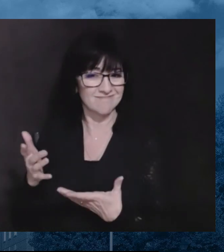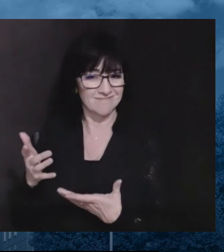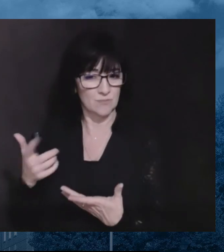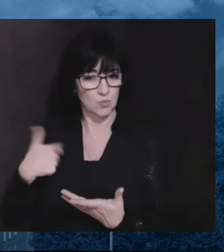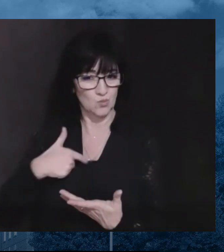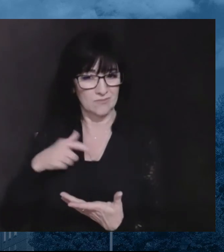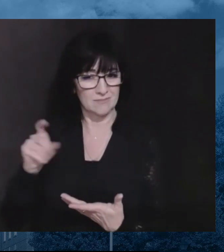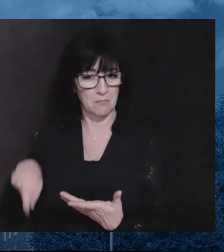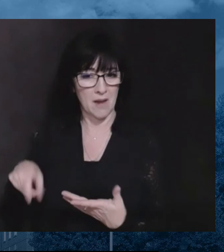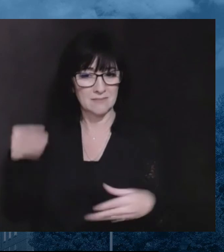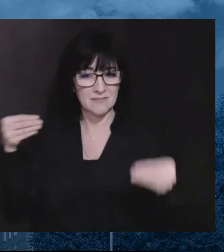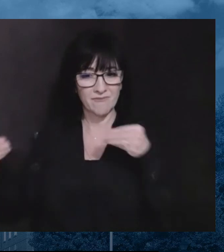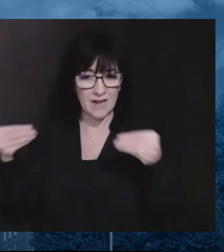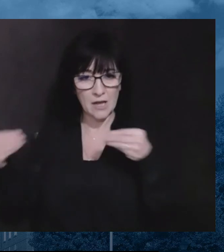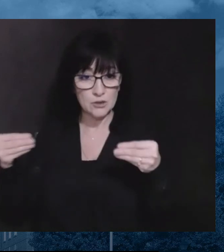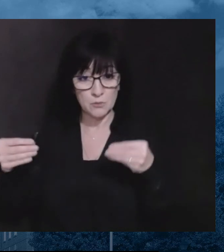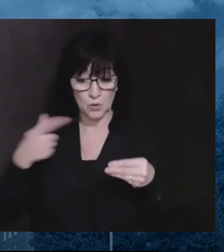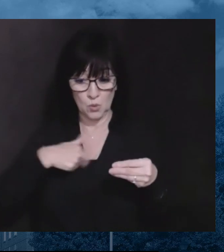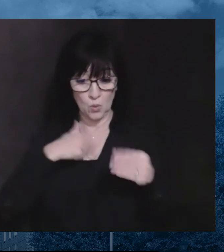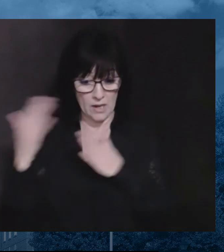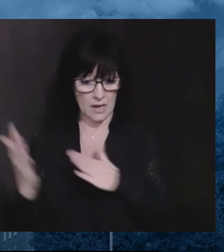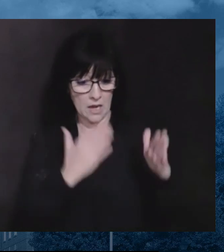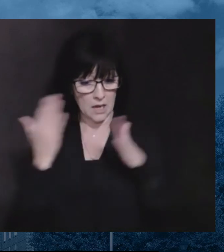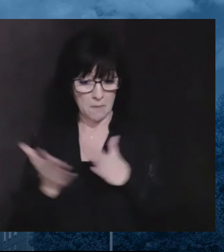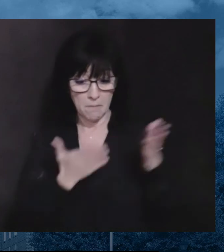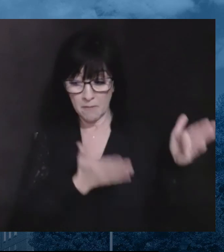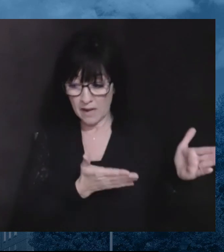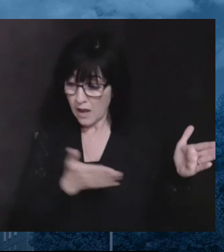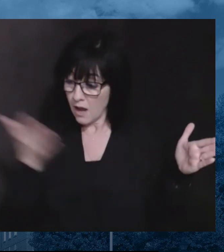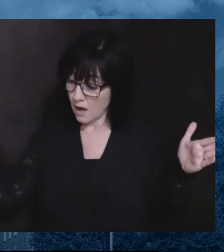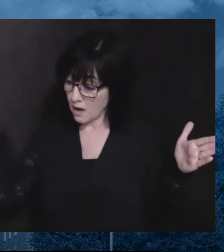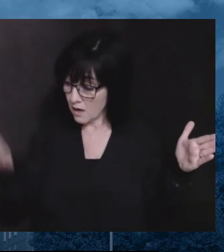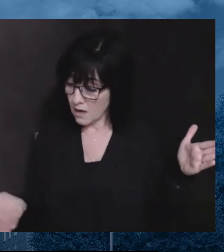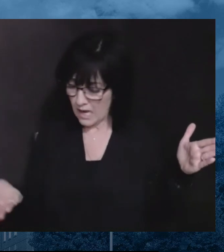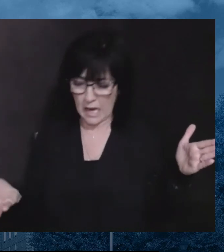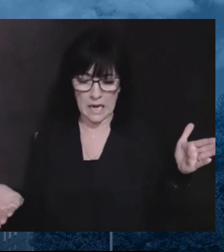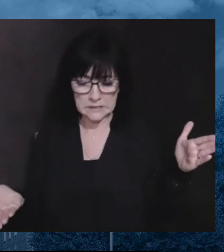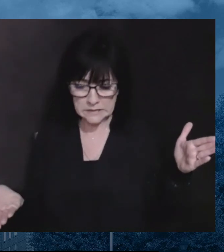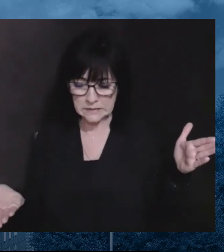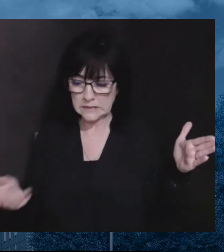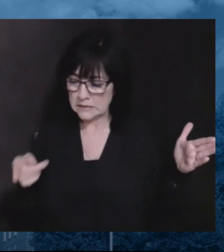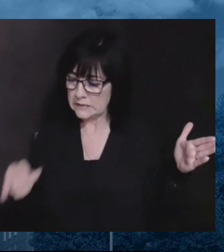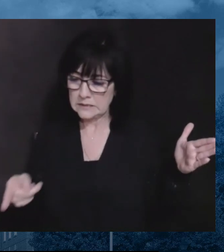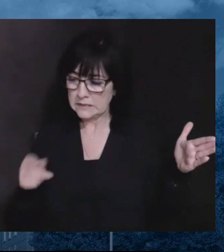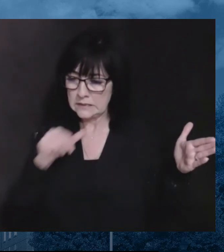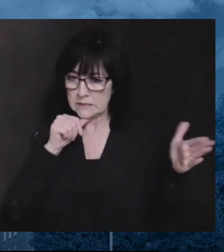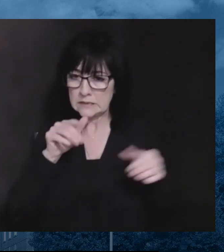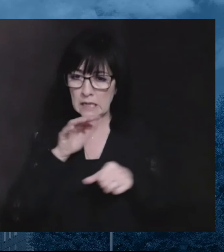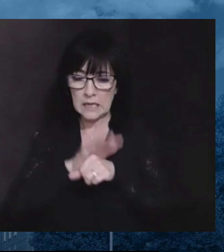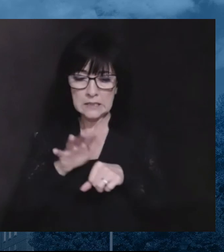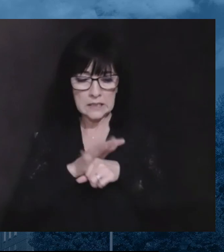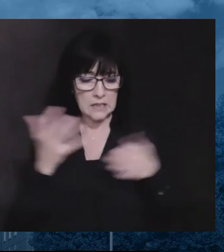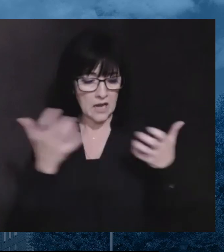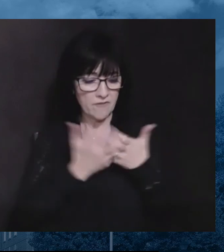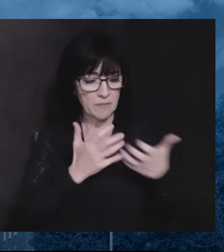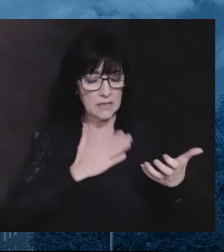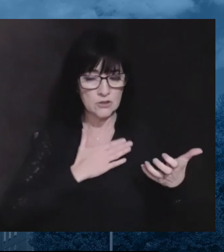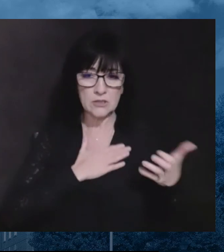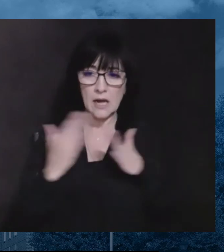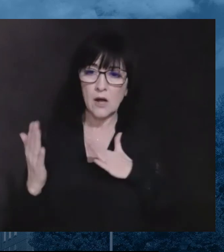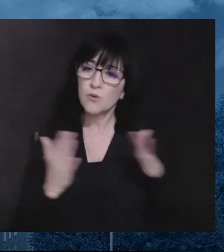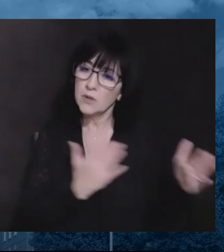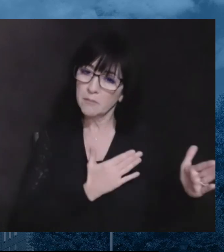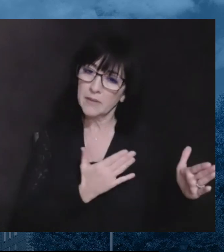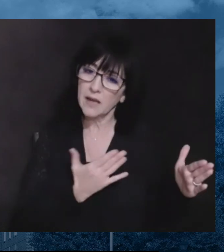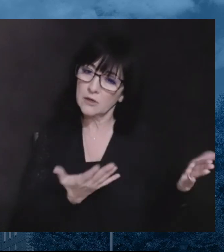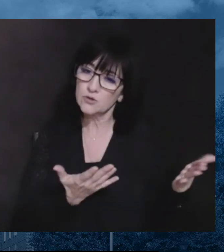we plan. We're hoping at some point in the future we start to actually receive more than we have planned for.